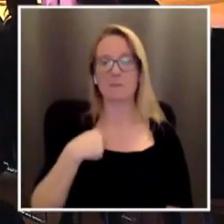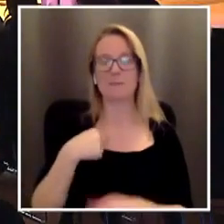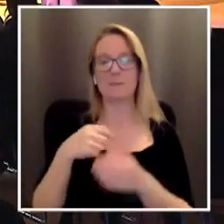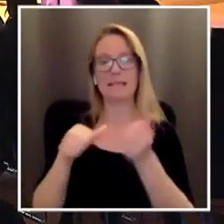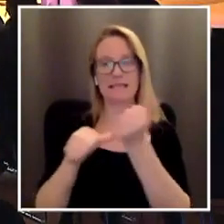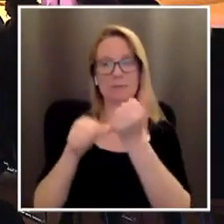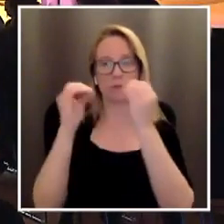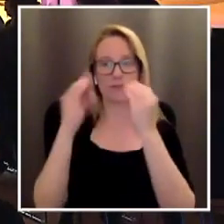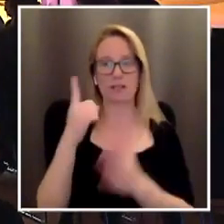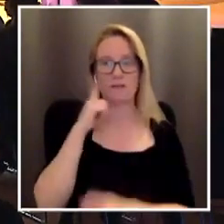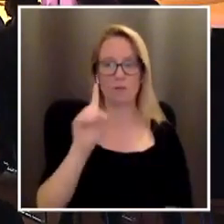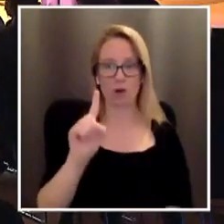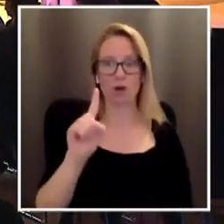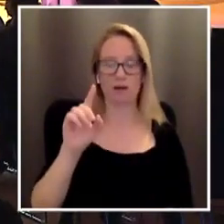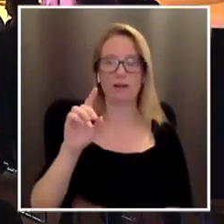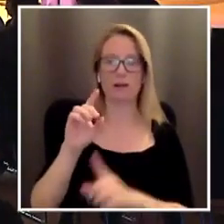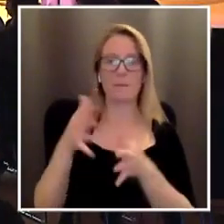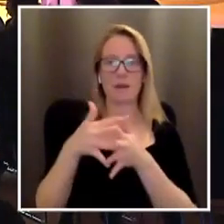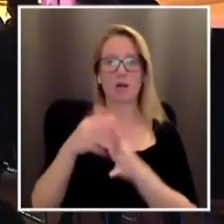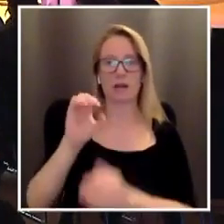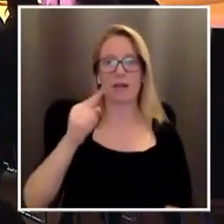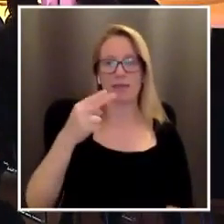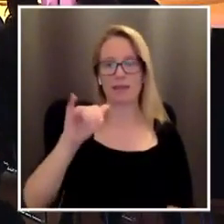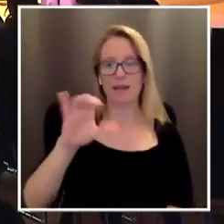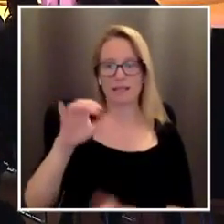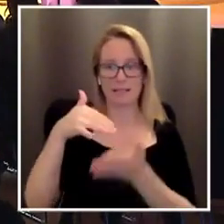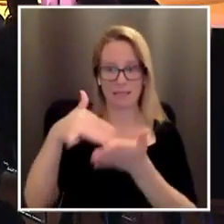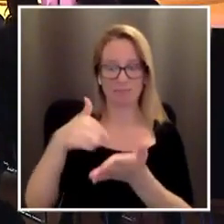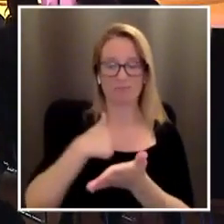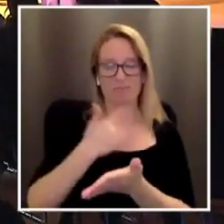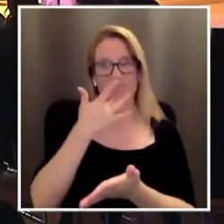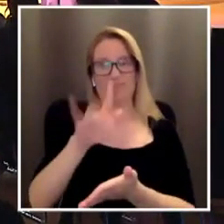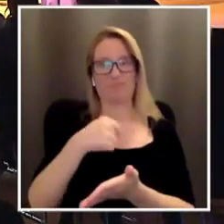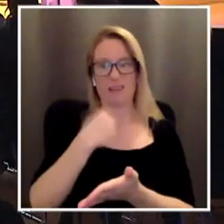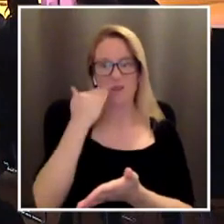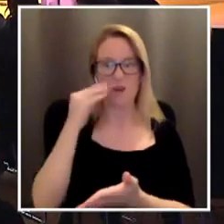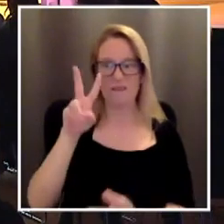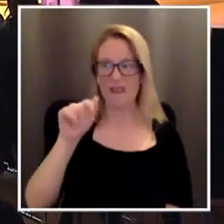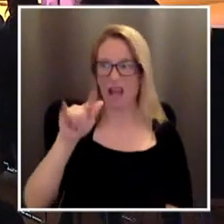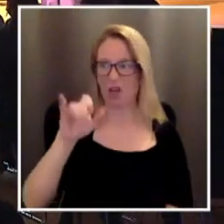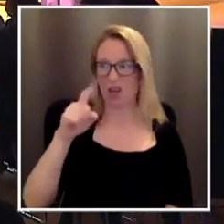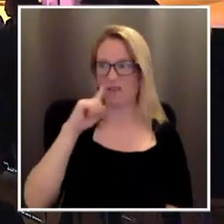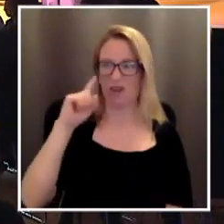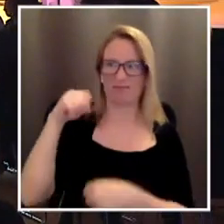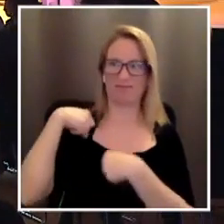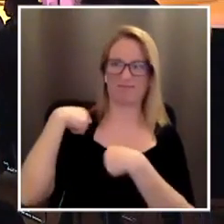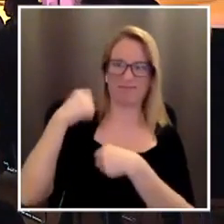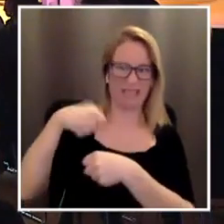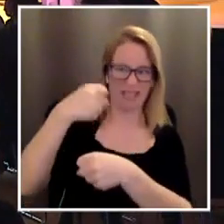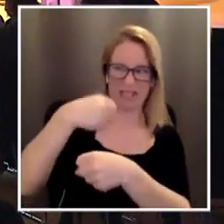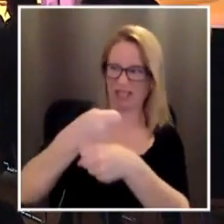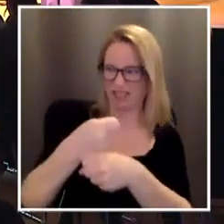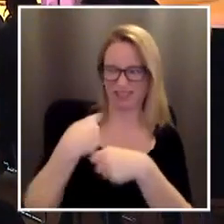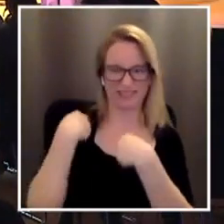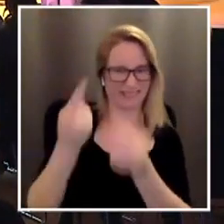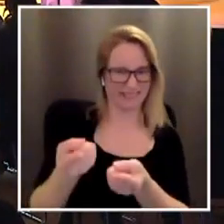Studies. I've had the privilege of knowing Valerie for years now.